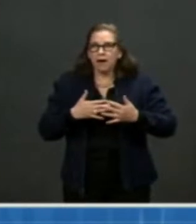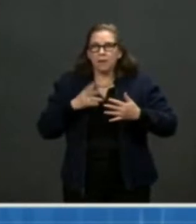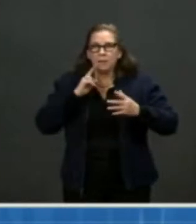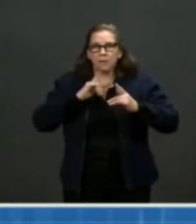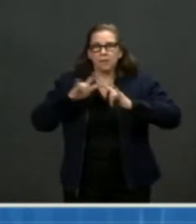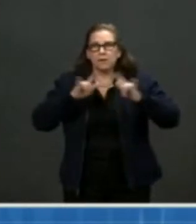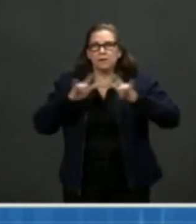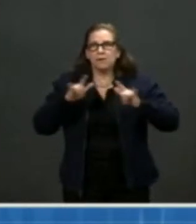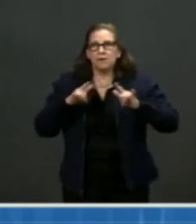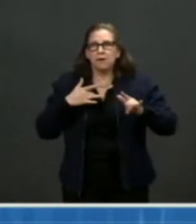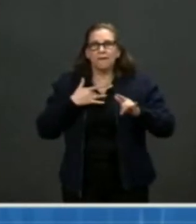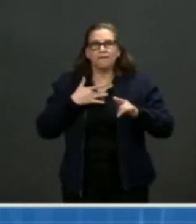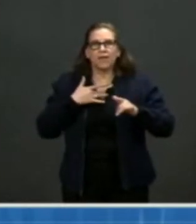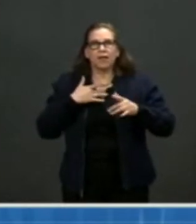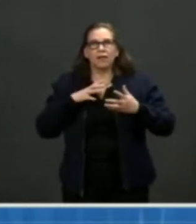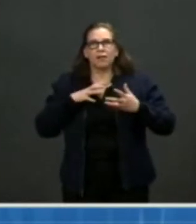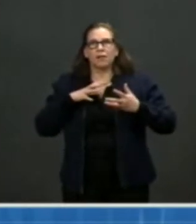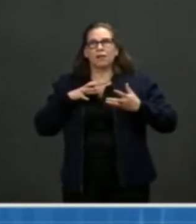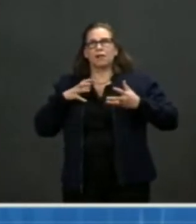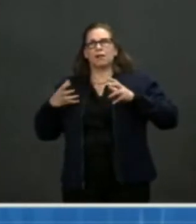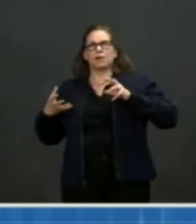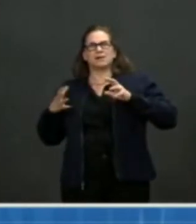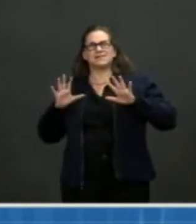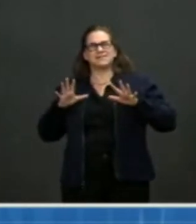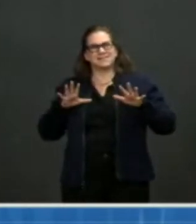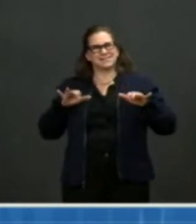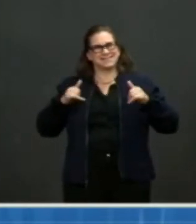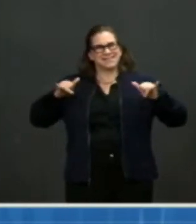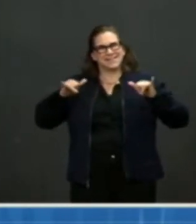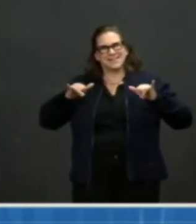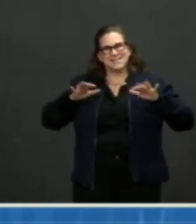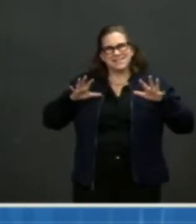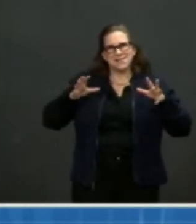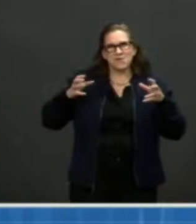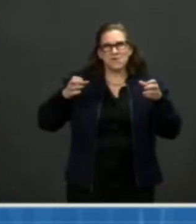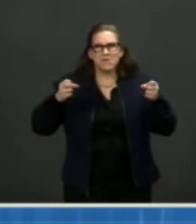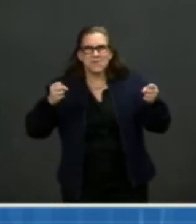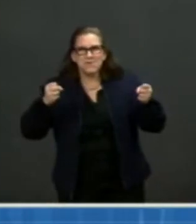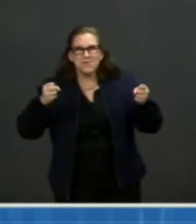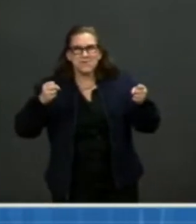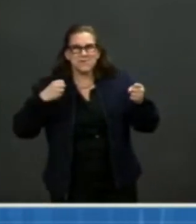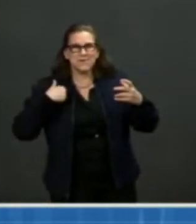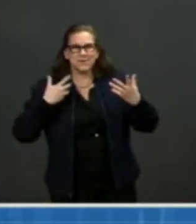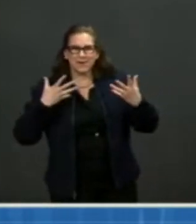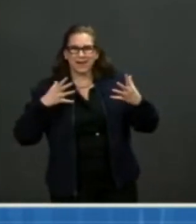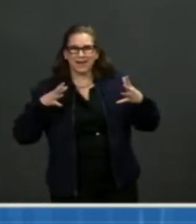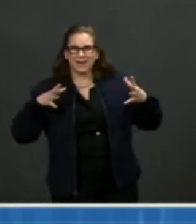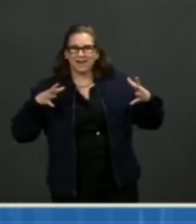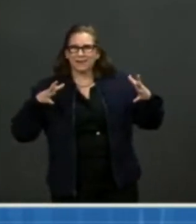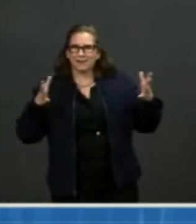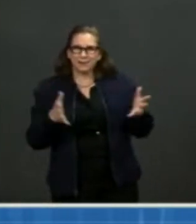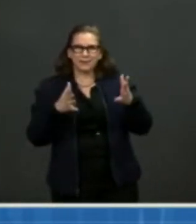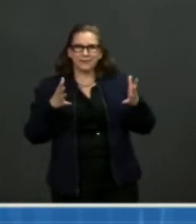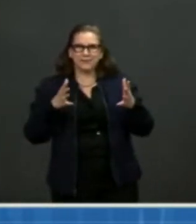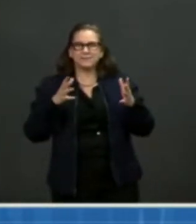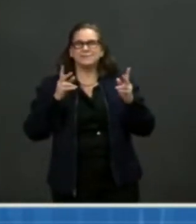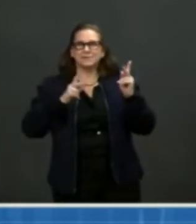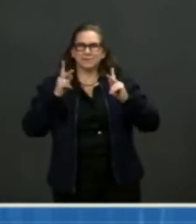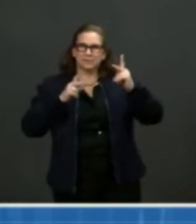vaccinating so many more people. So I would just encourage people and remind people now is not the time to